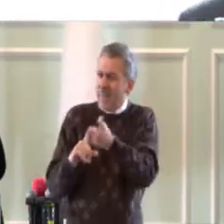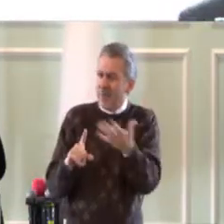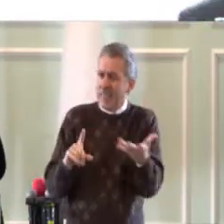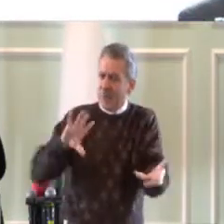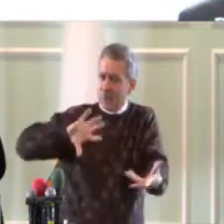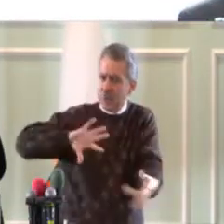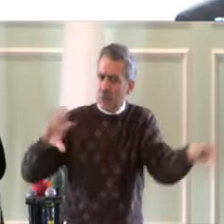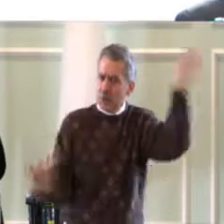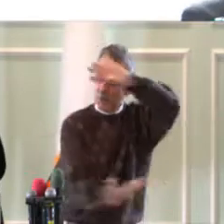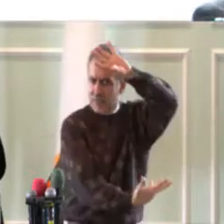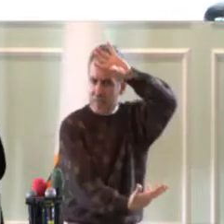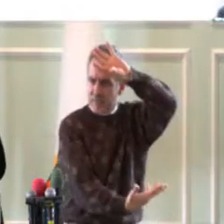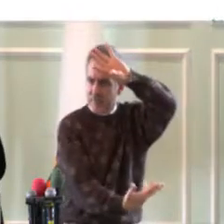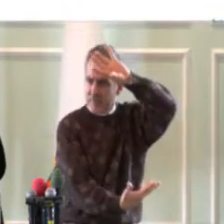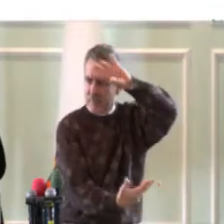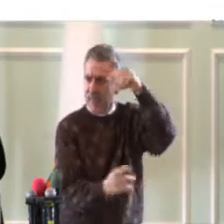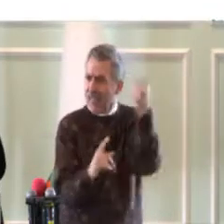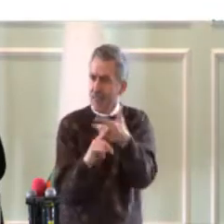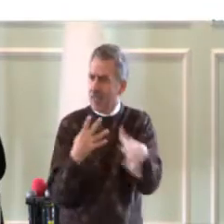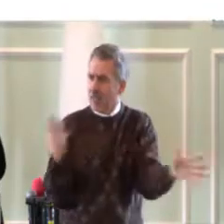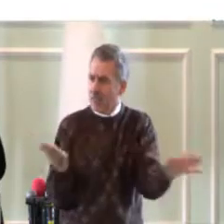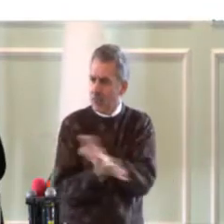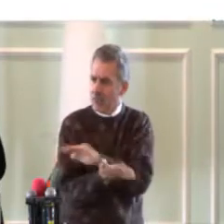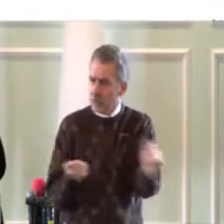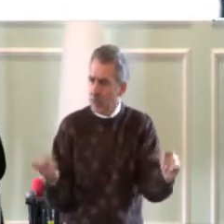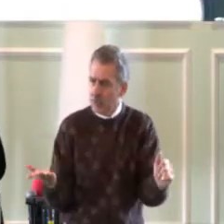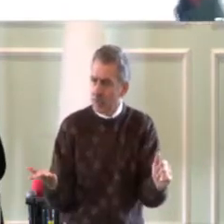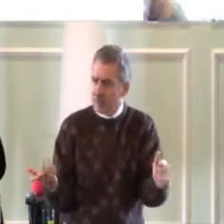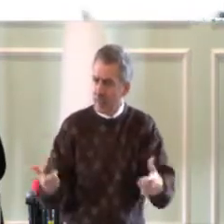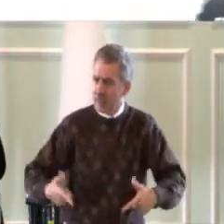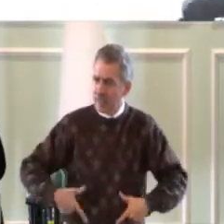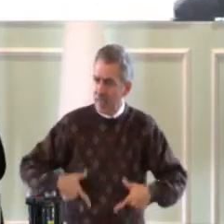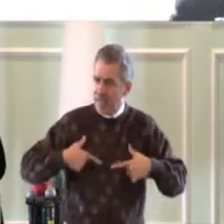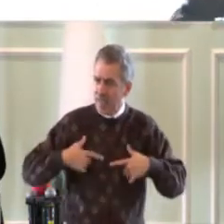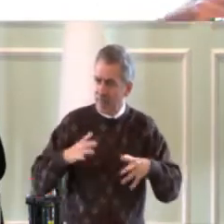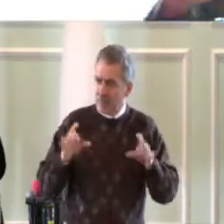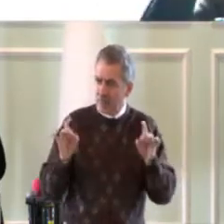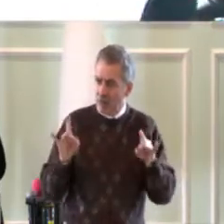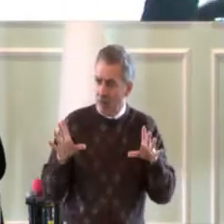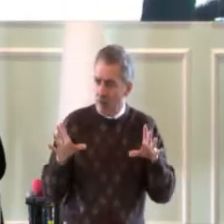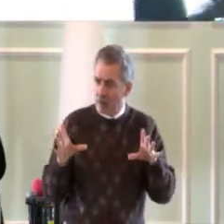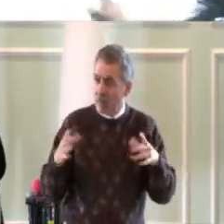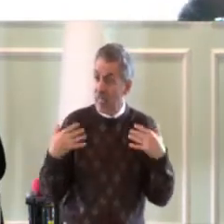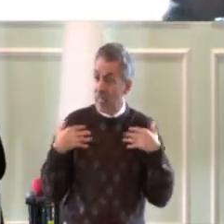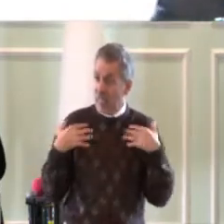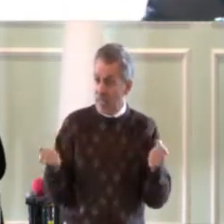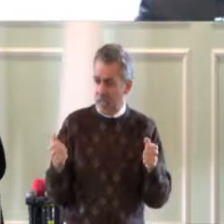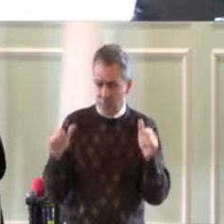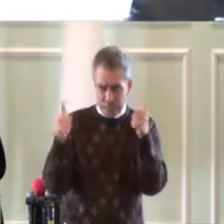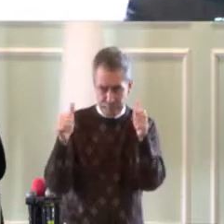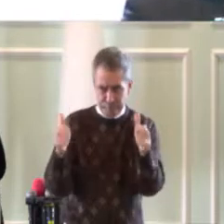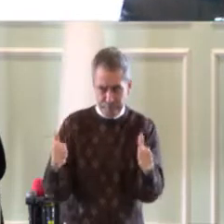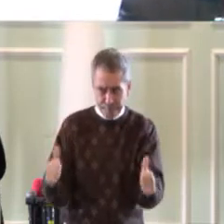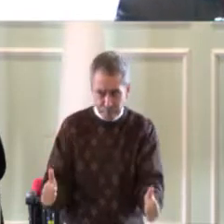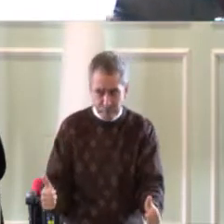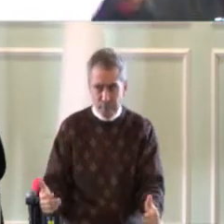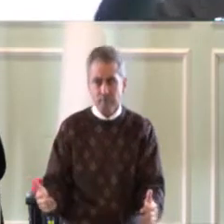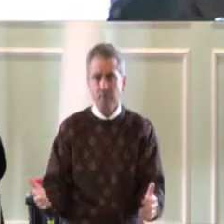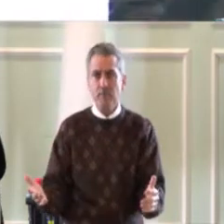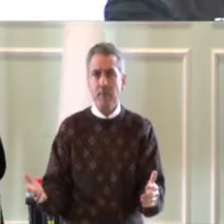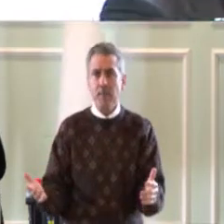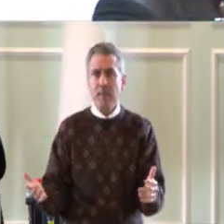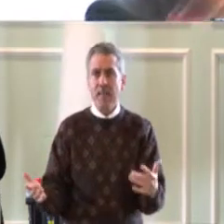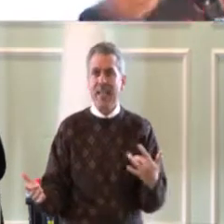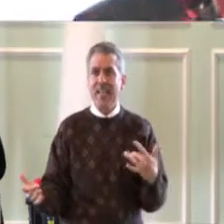down. Everything was destroyed. His life was in shambles. His health was failing. He